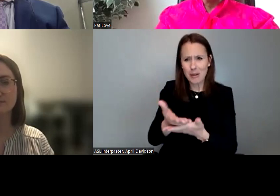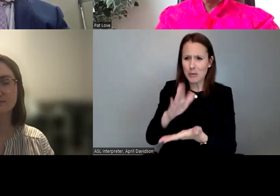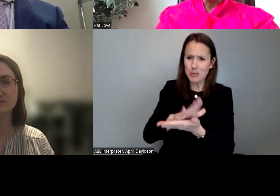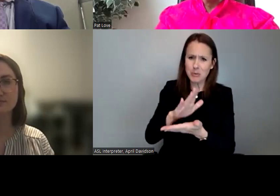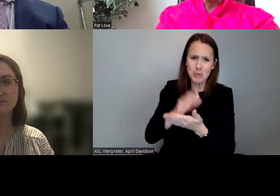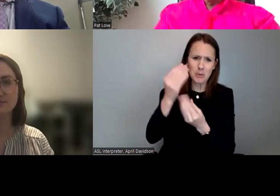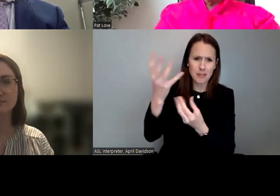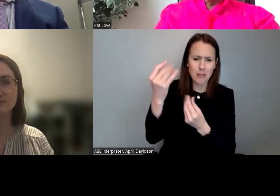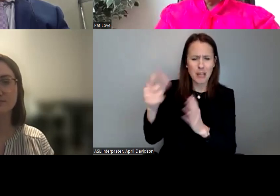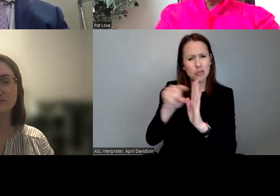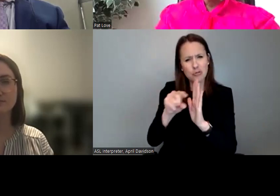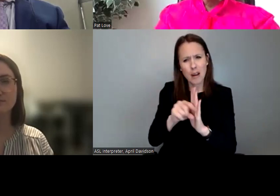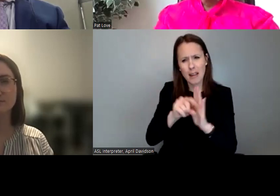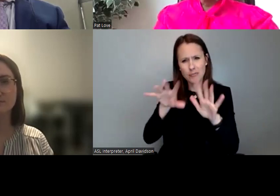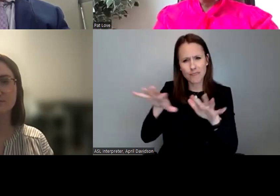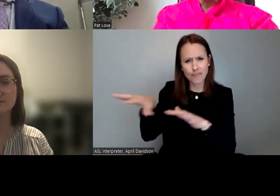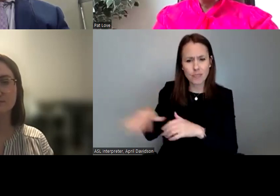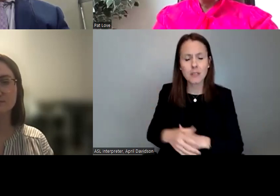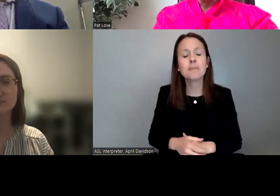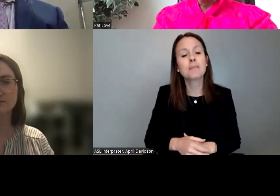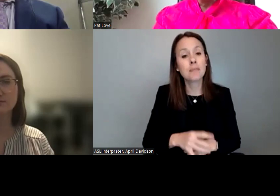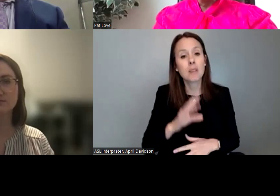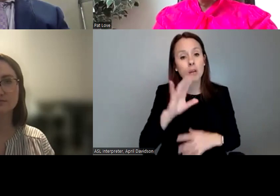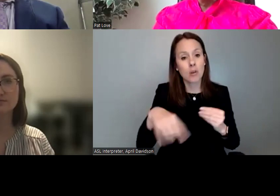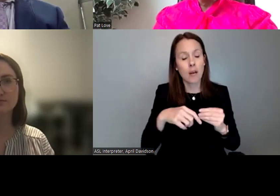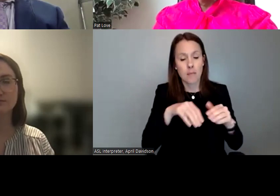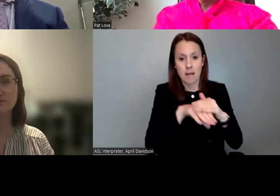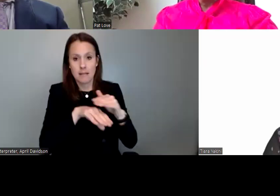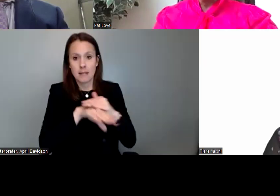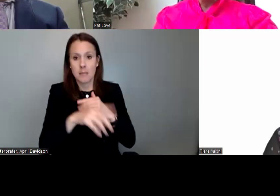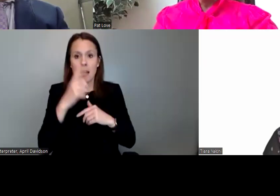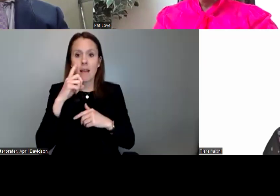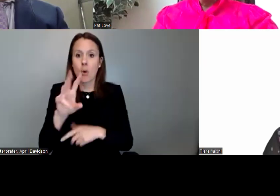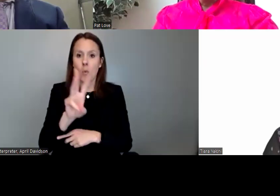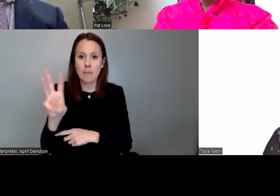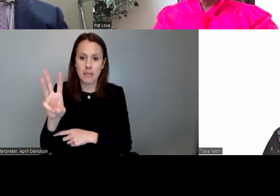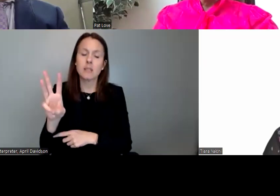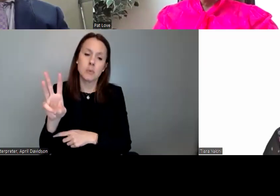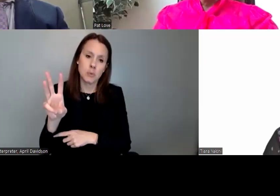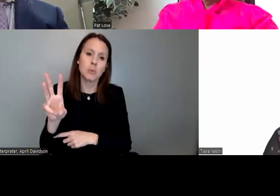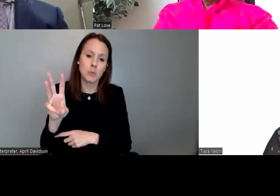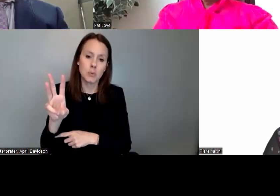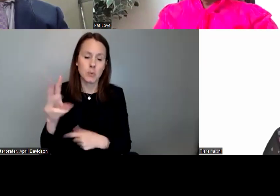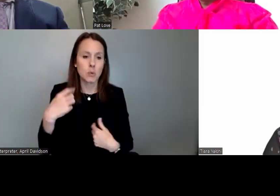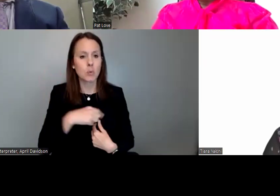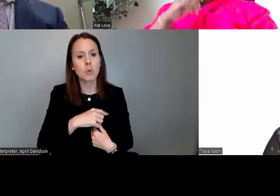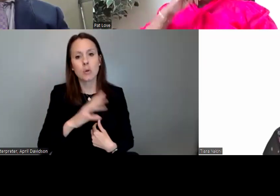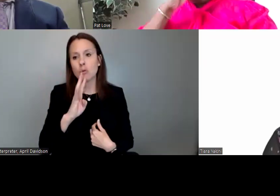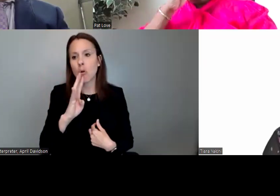information online. When we talk about accessibility for websites, we're talking about